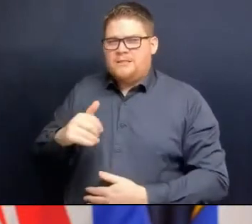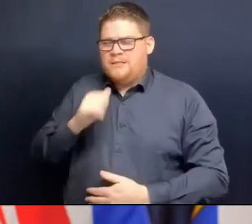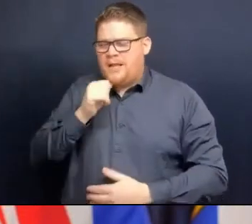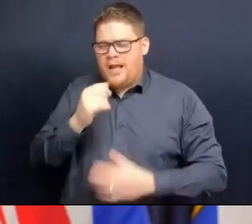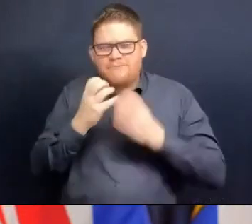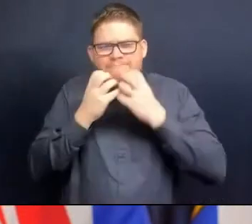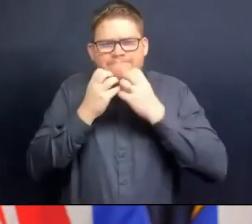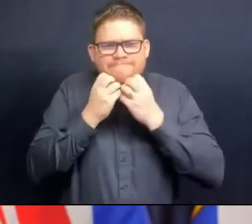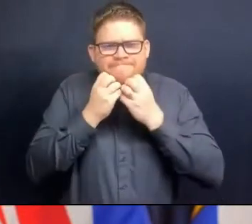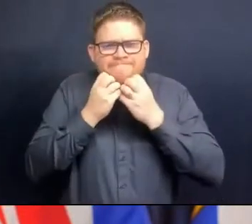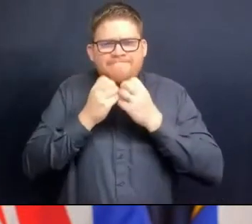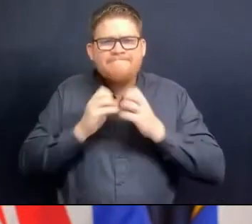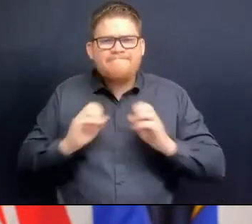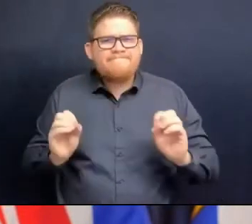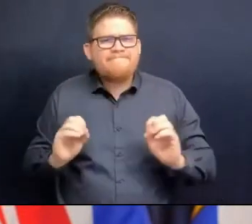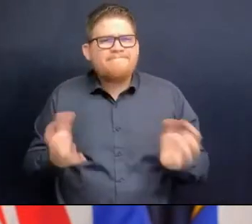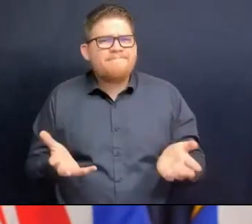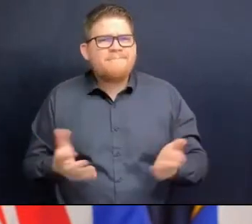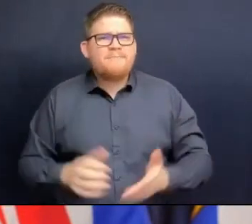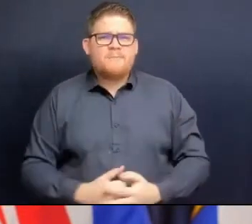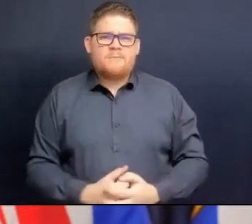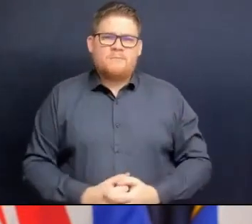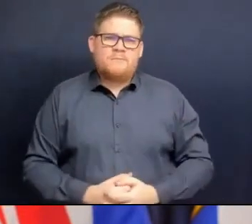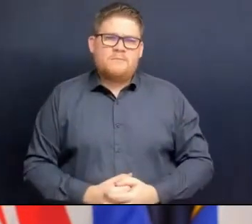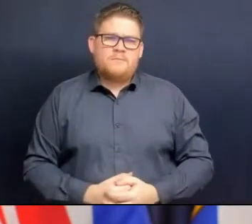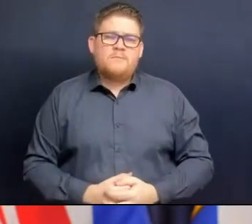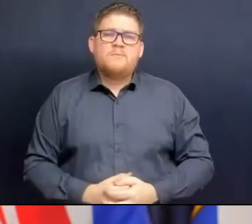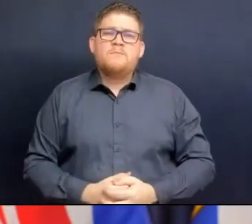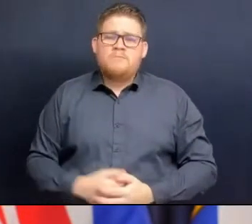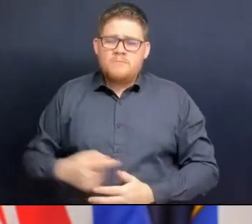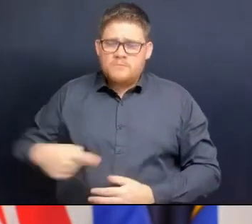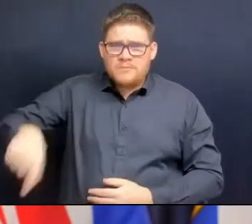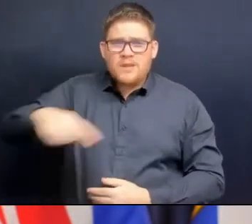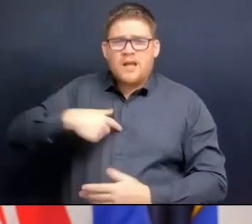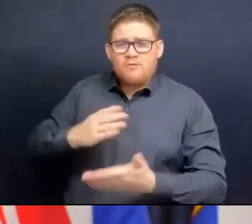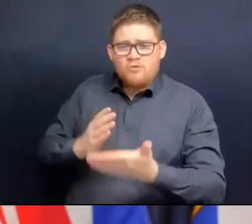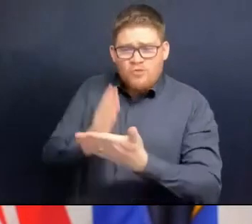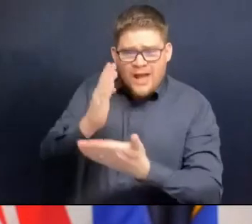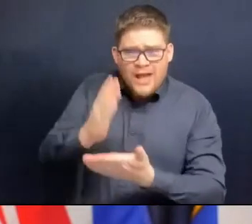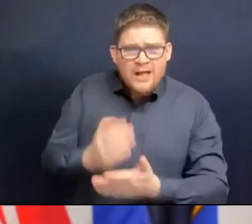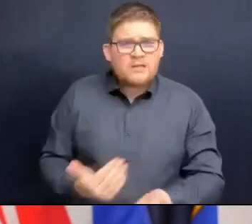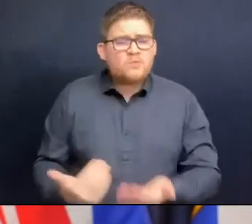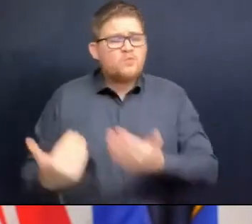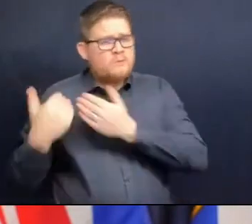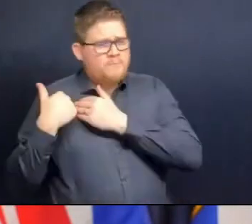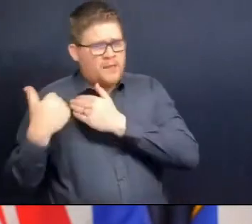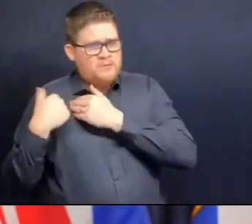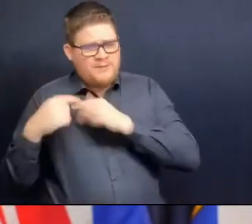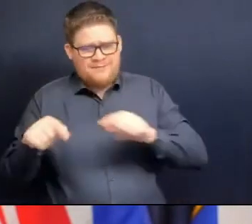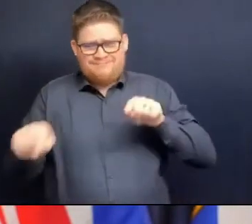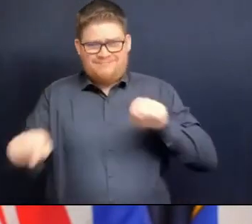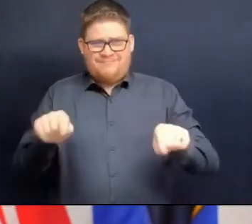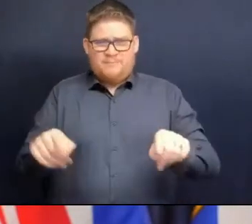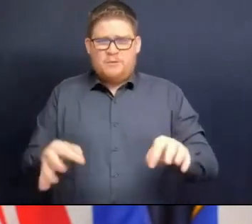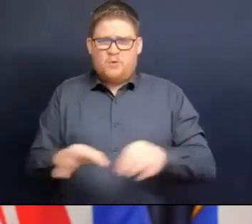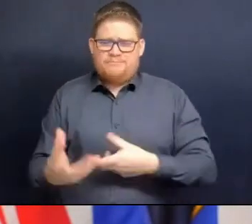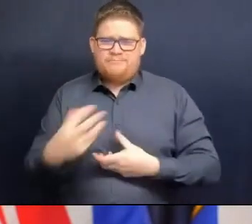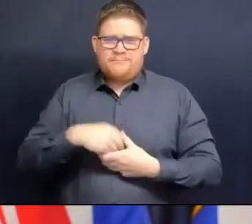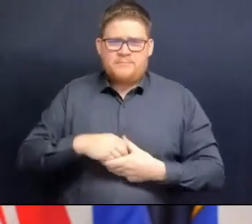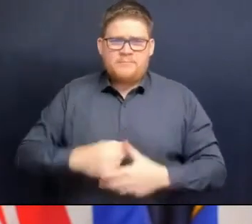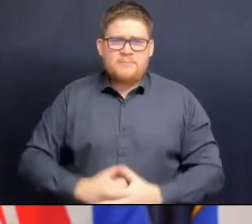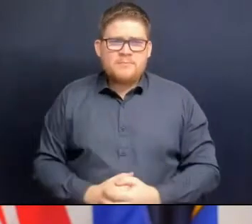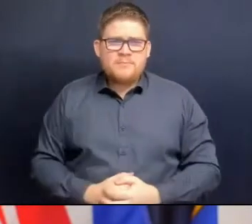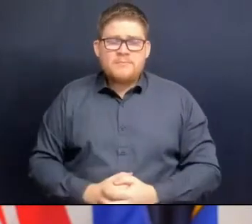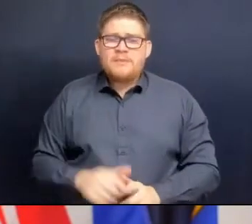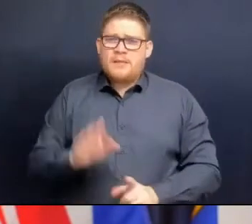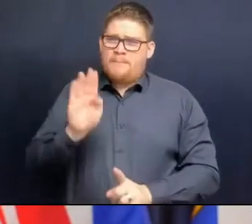That's not an expression of rights. There are rights and there are responsibilities. And we have, I think, in BC, you know,